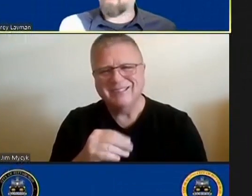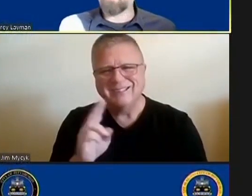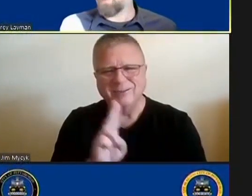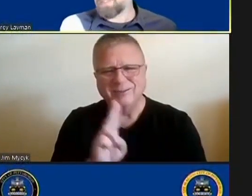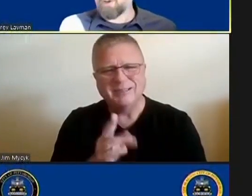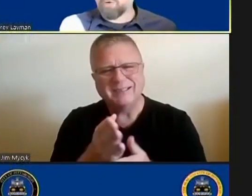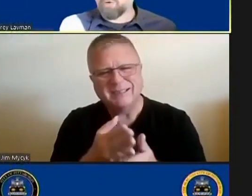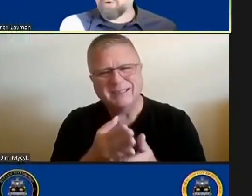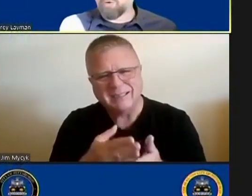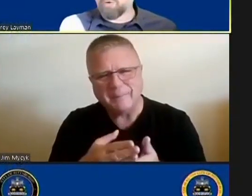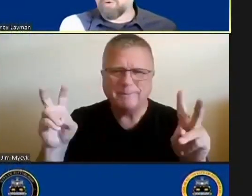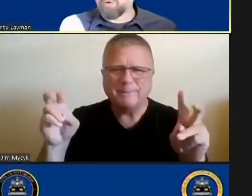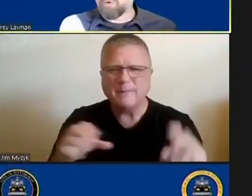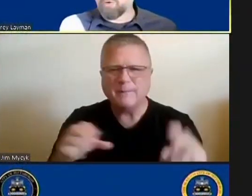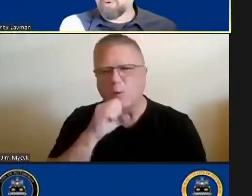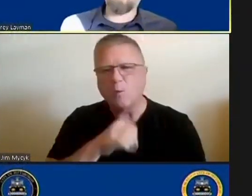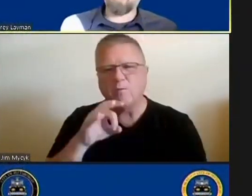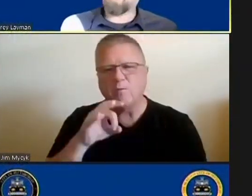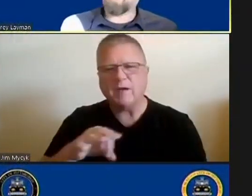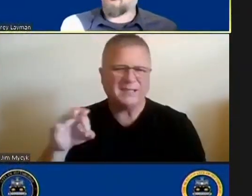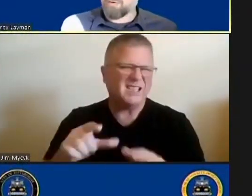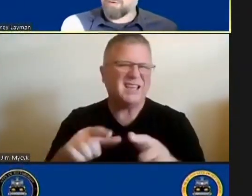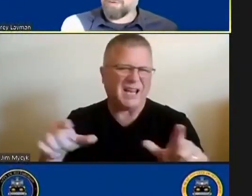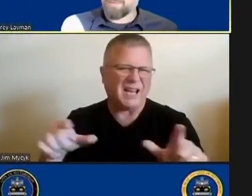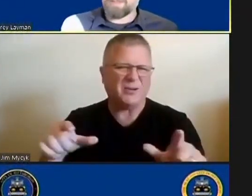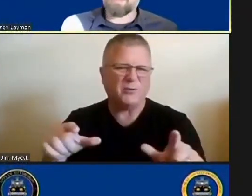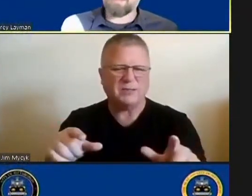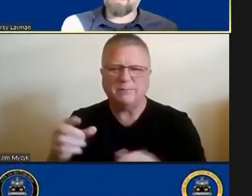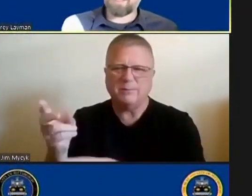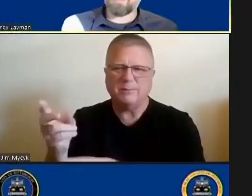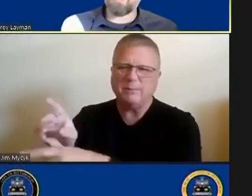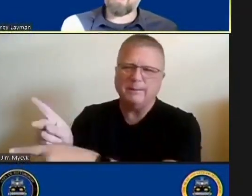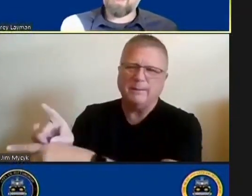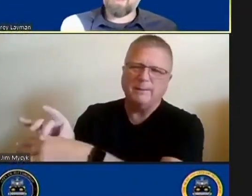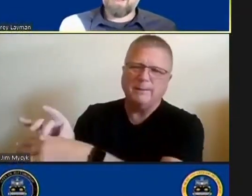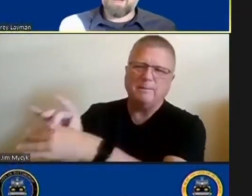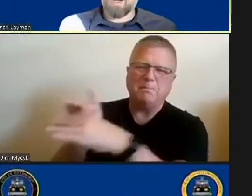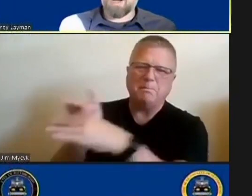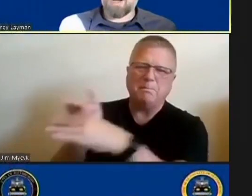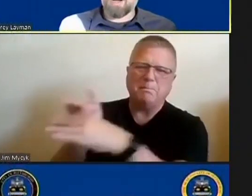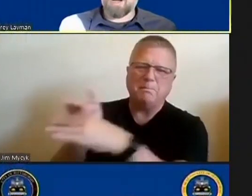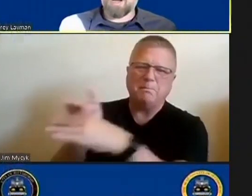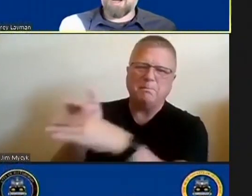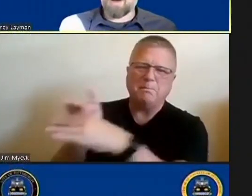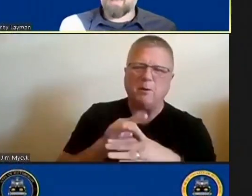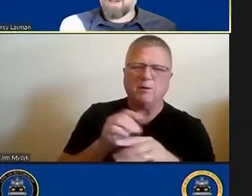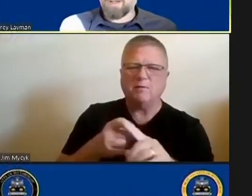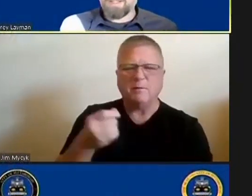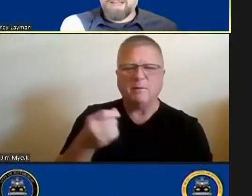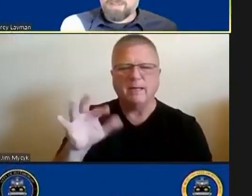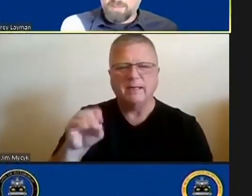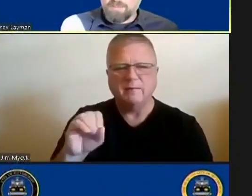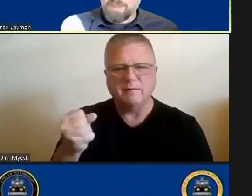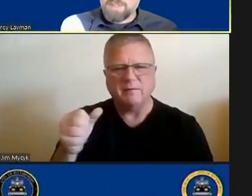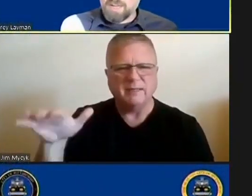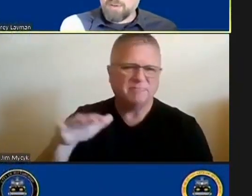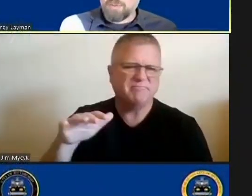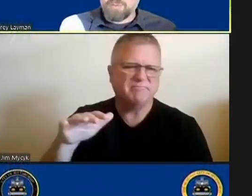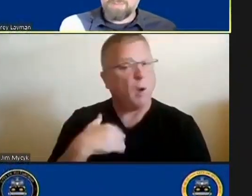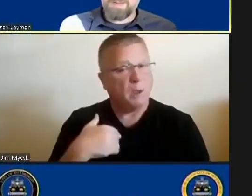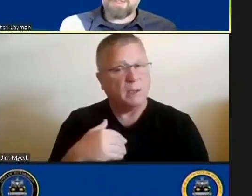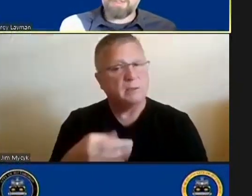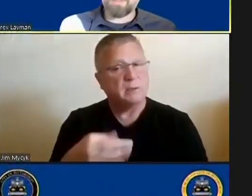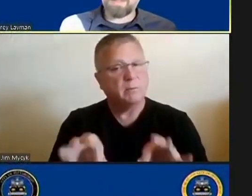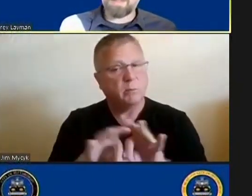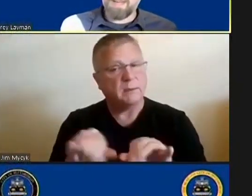let's say old-fashioned language from probably borrowed from the 1958 code. It does have some important standards which we